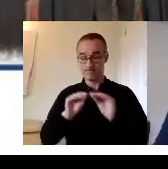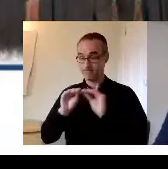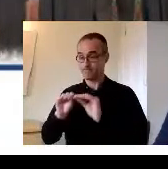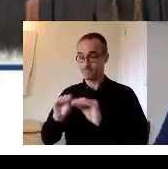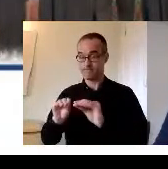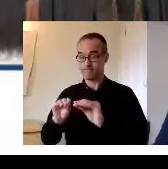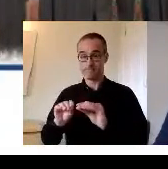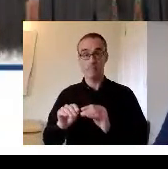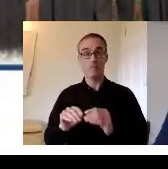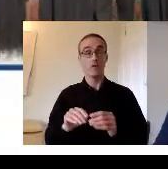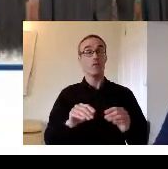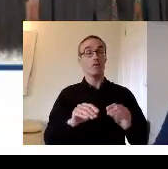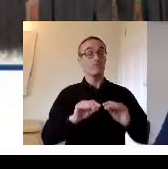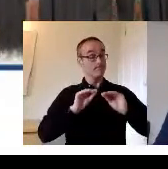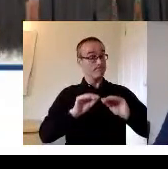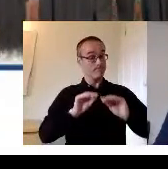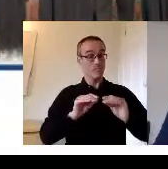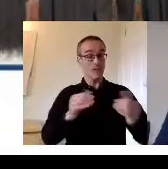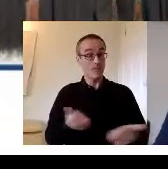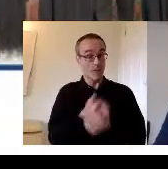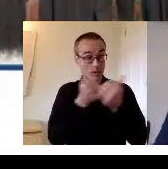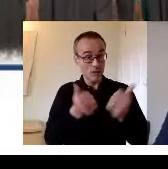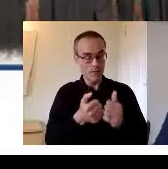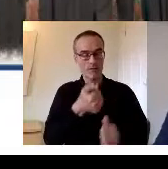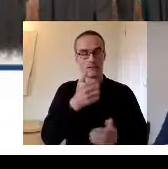6 months, which is good news. But we want to